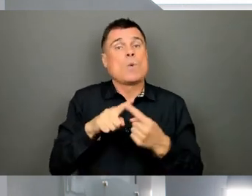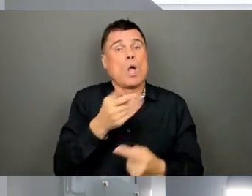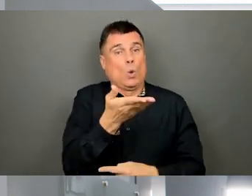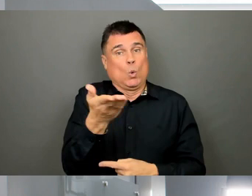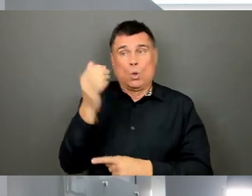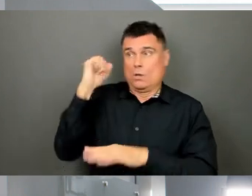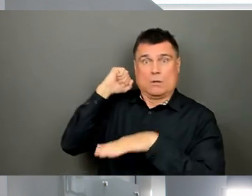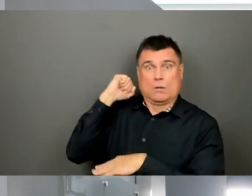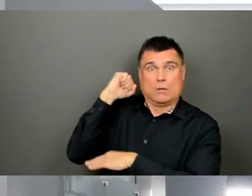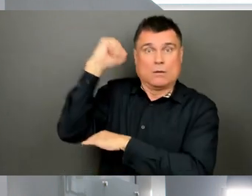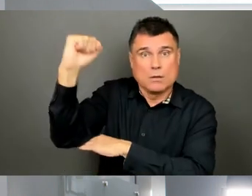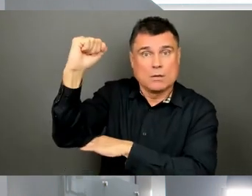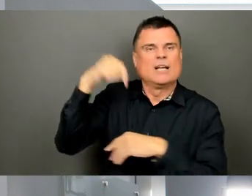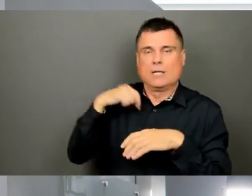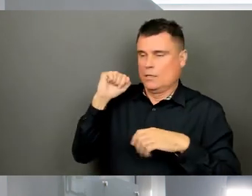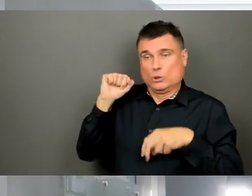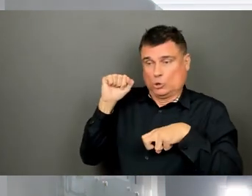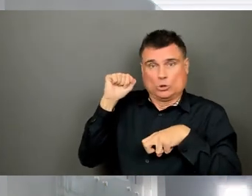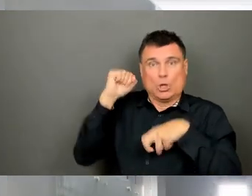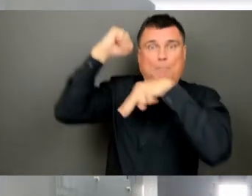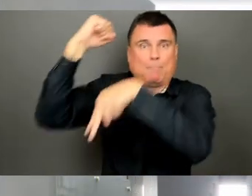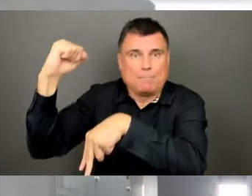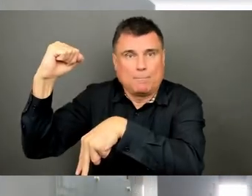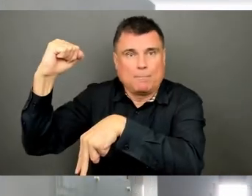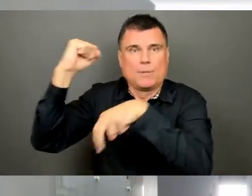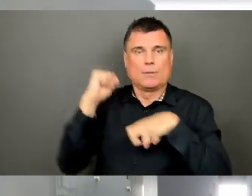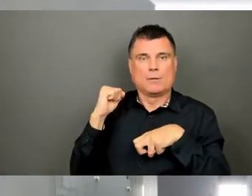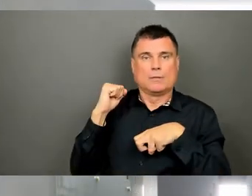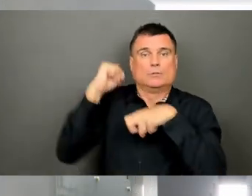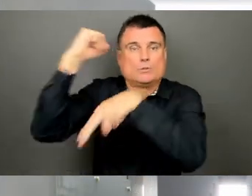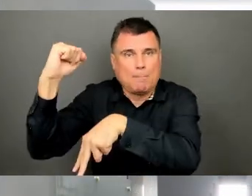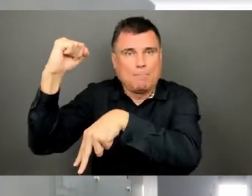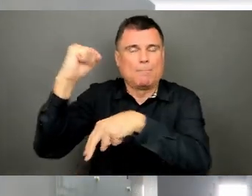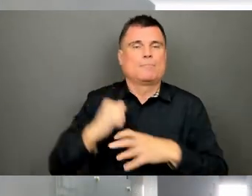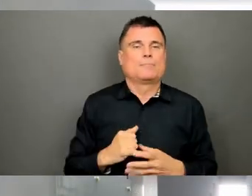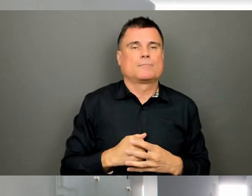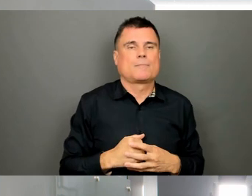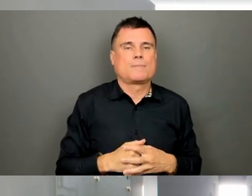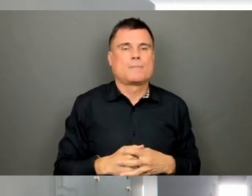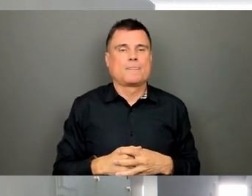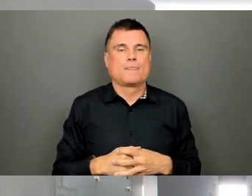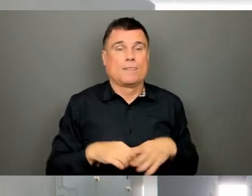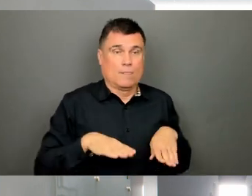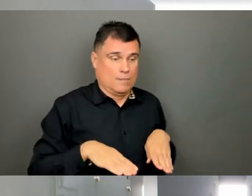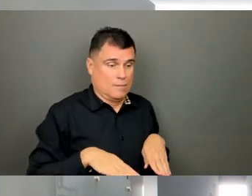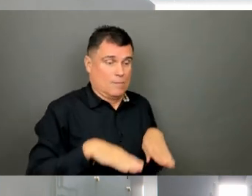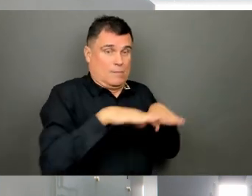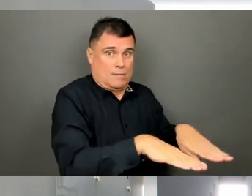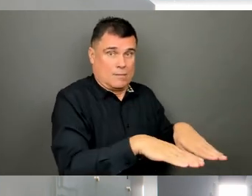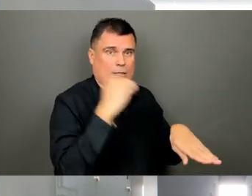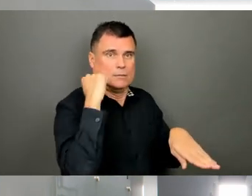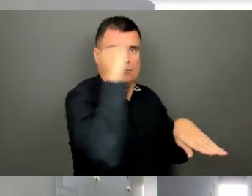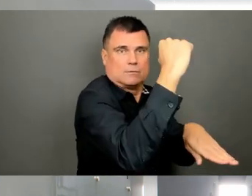move is you do a jump. So 5, 6, 7, 8, clunk,